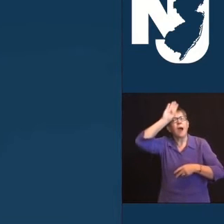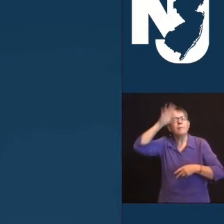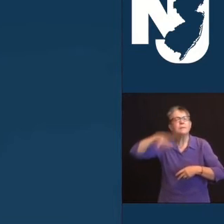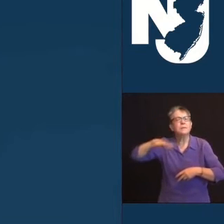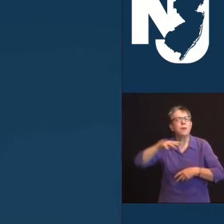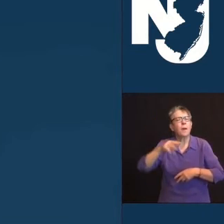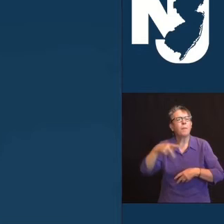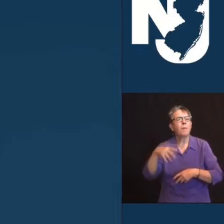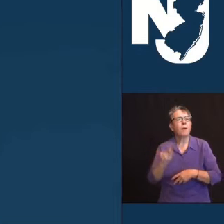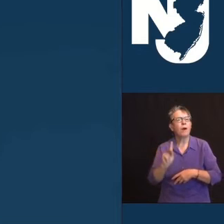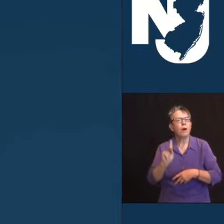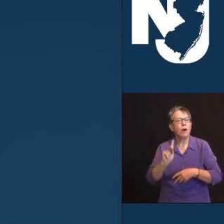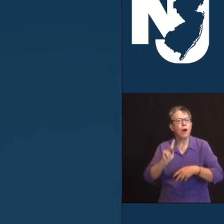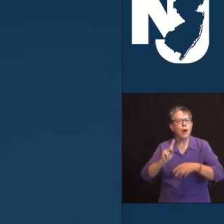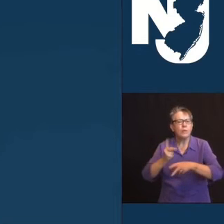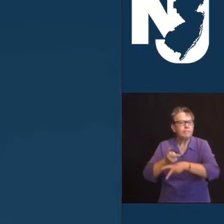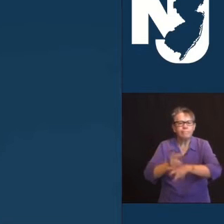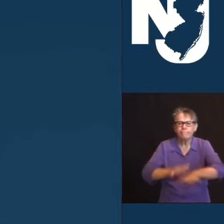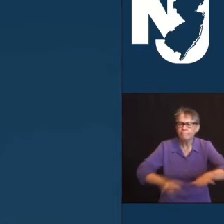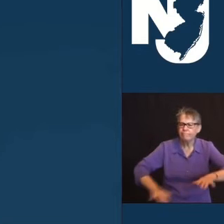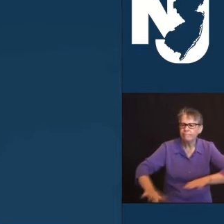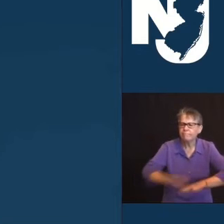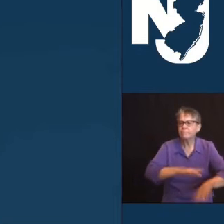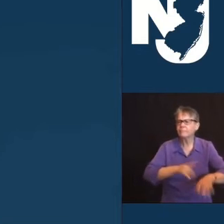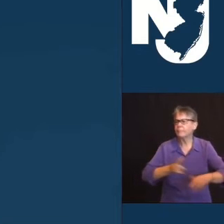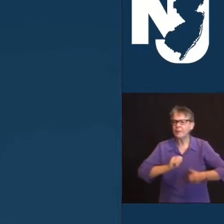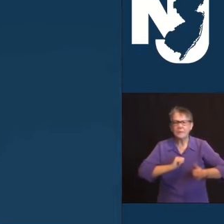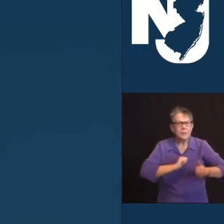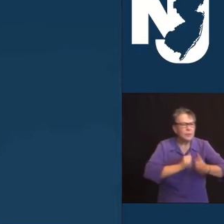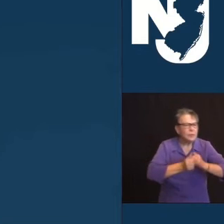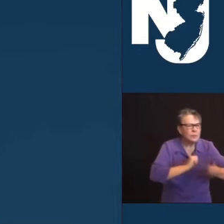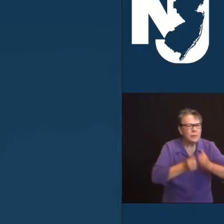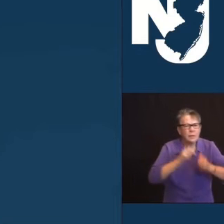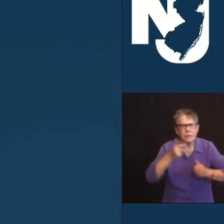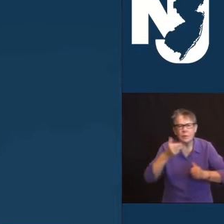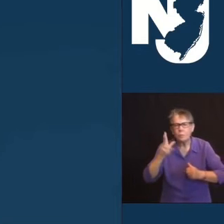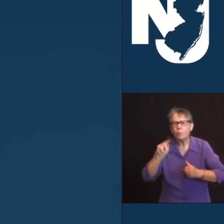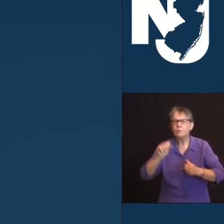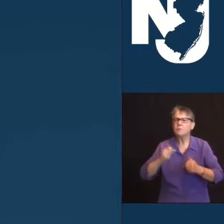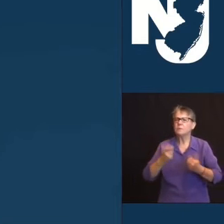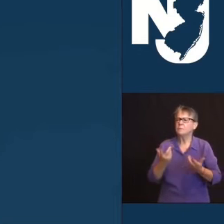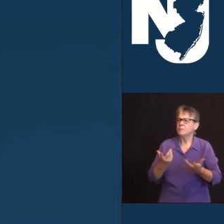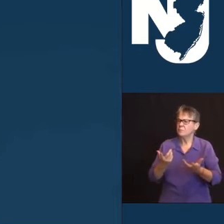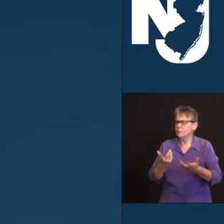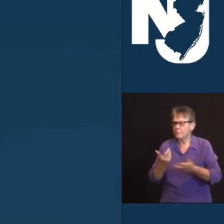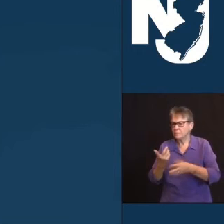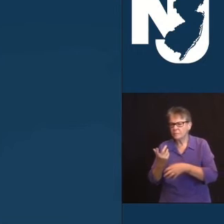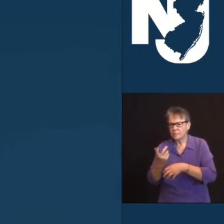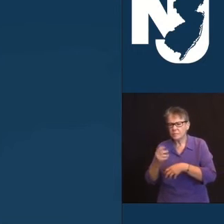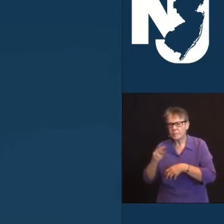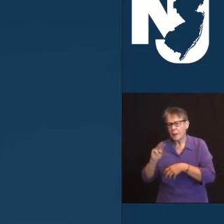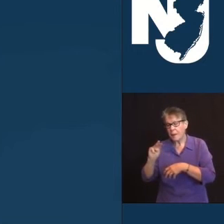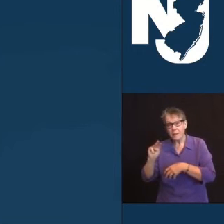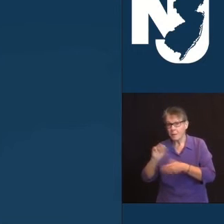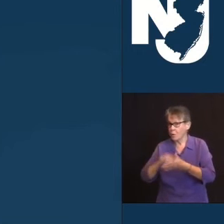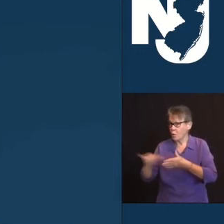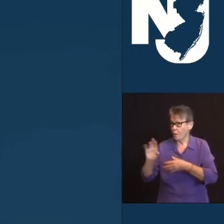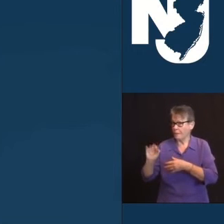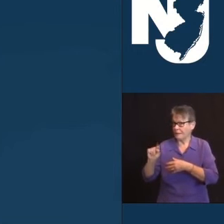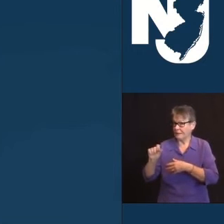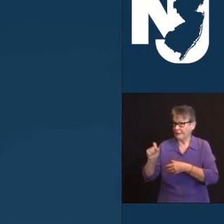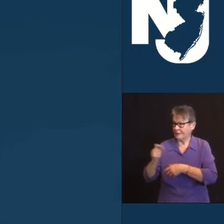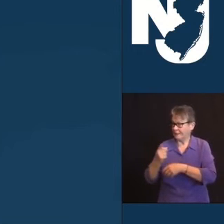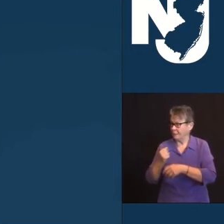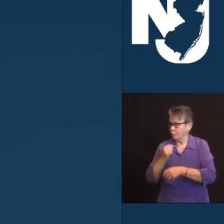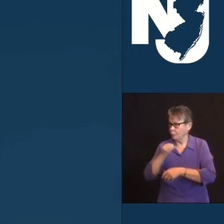fan for the Mets, the Rangers, and two winners this weekend. The New York Football Giants, they beat Seattle yesterday. I